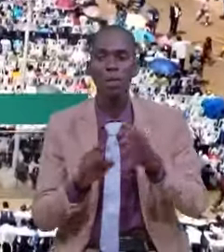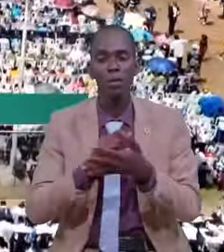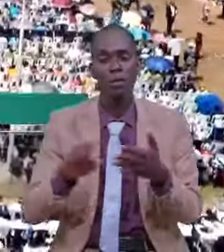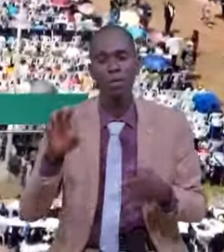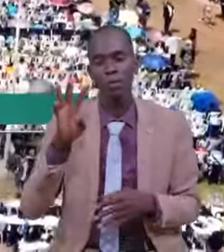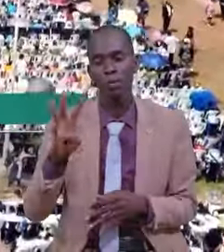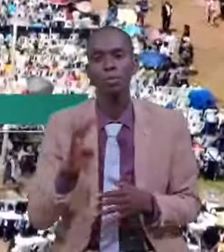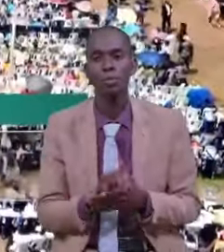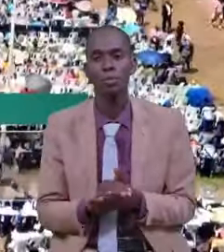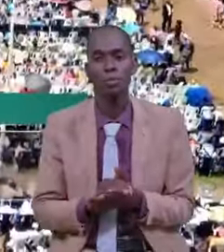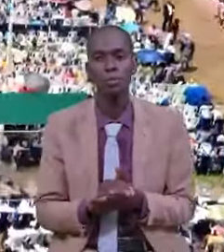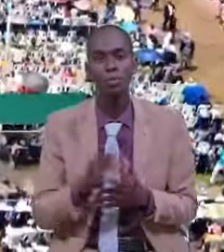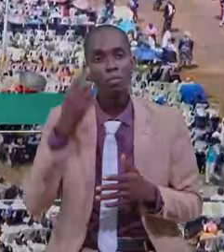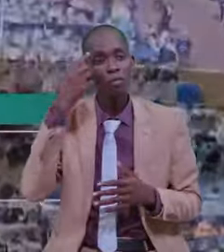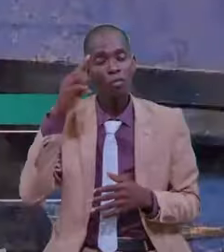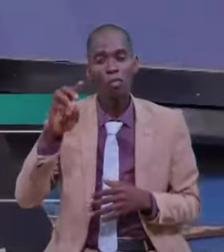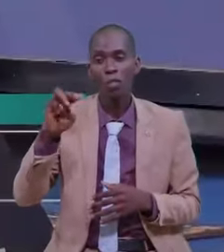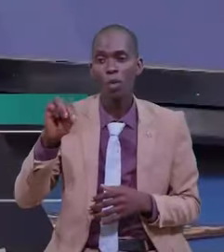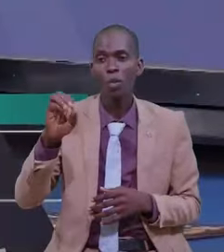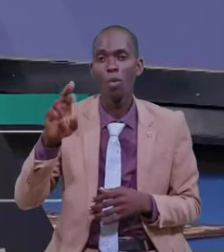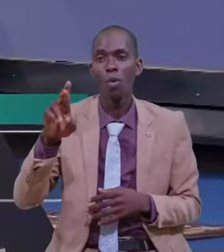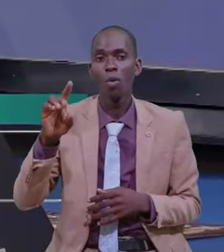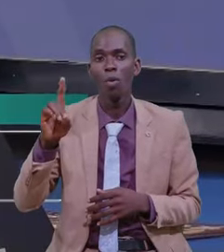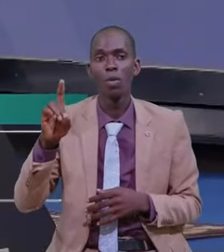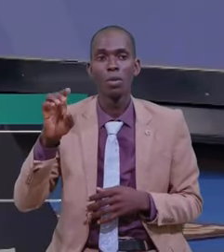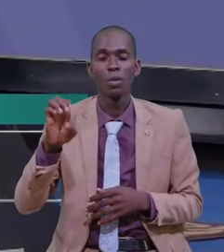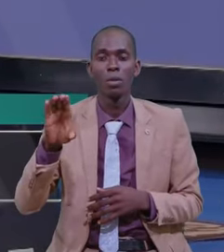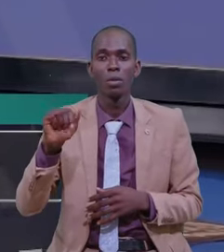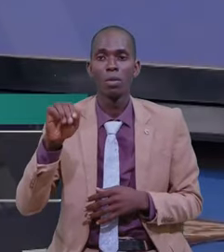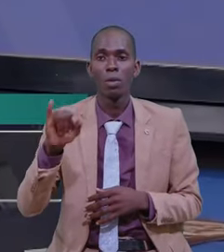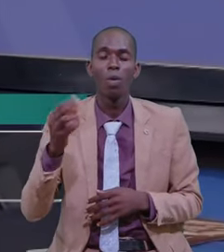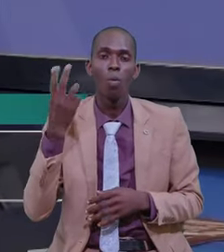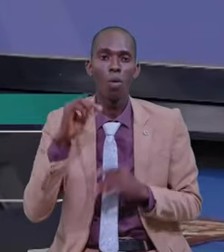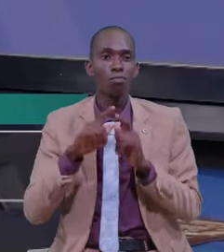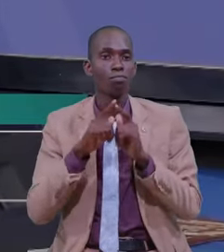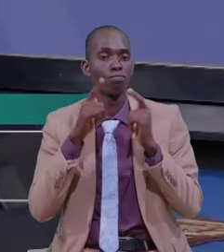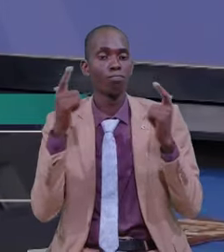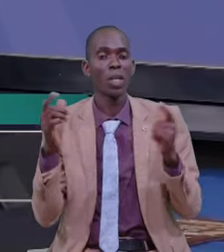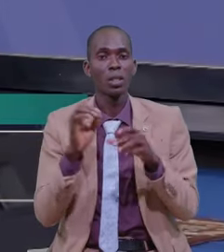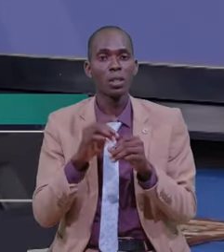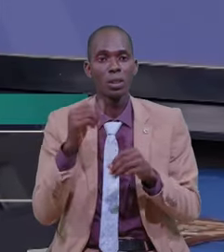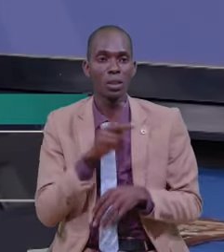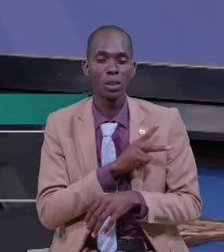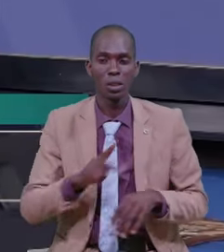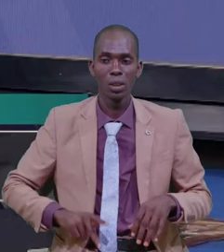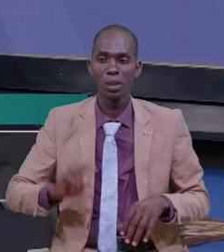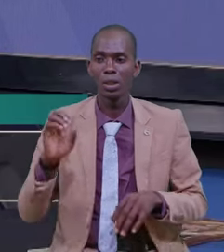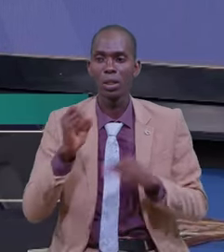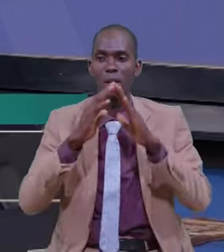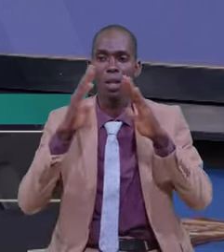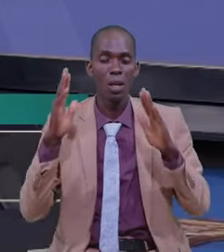verse 4. For Mordecai was great in the king's house, and